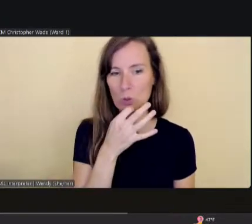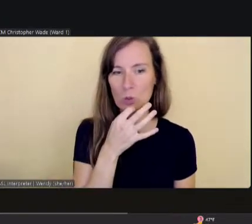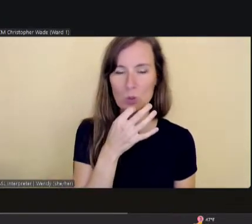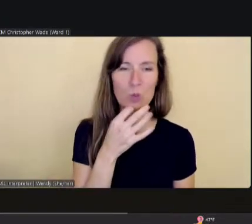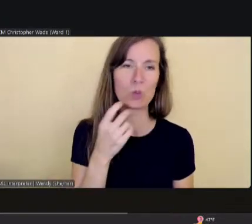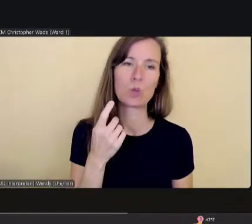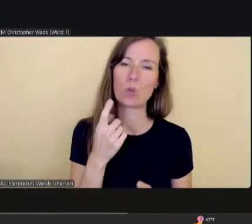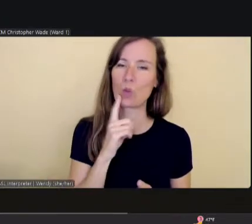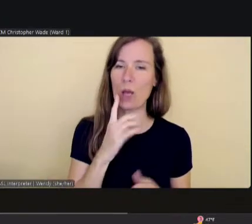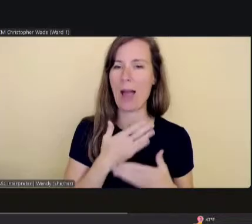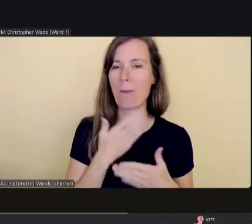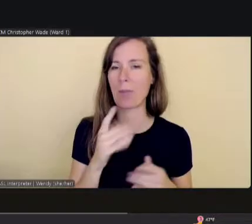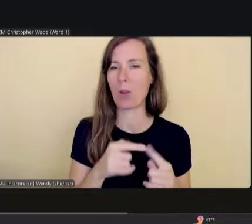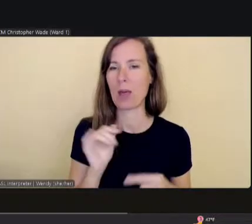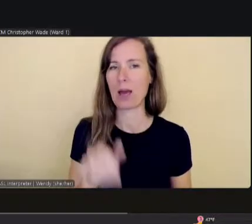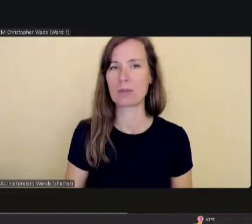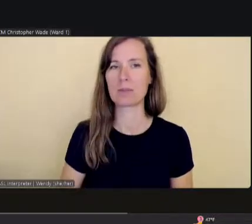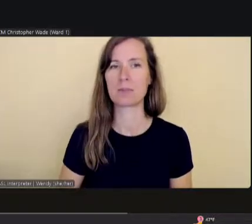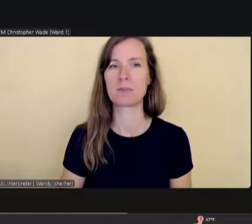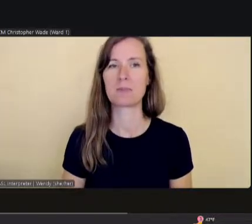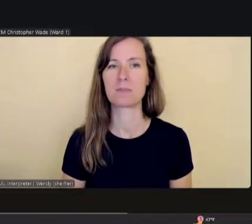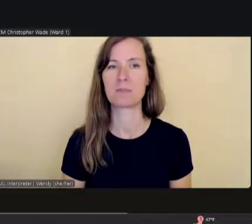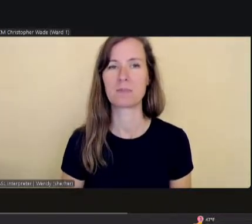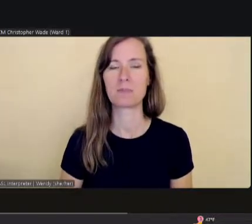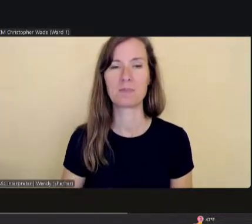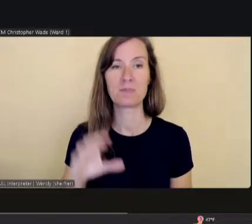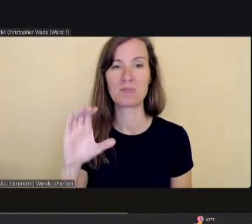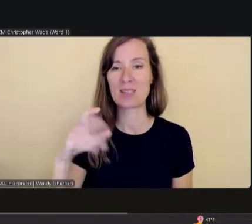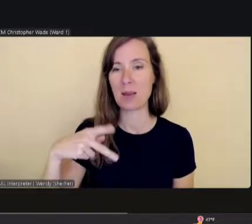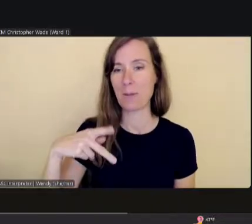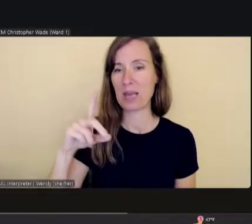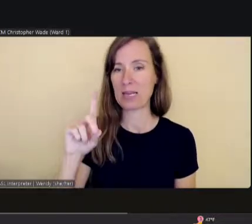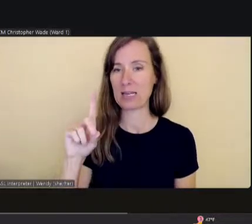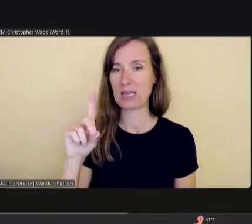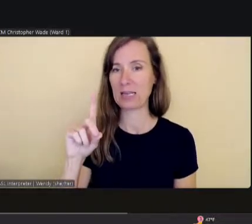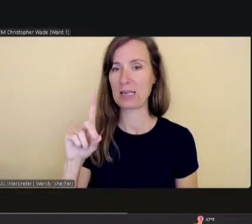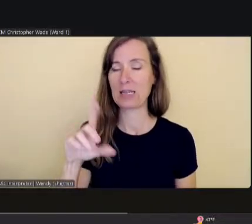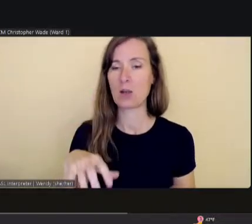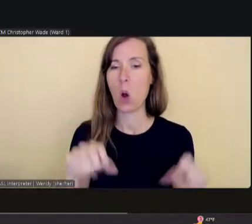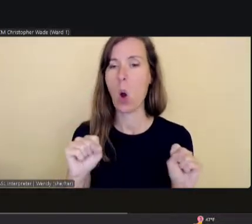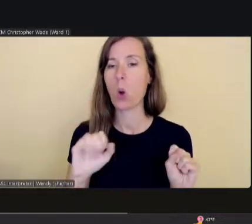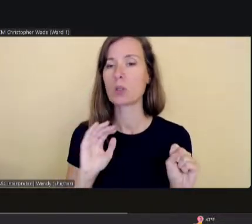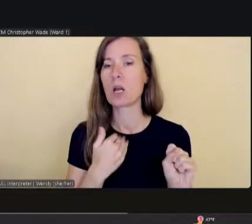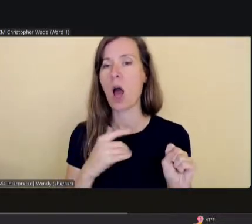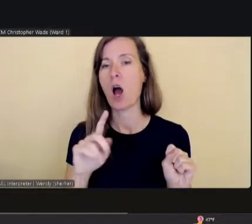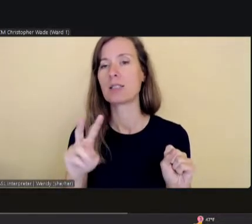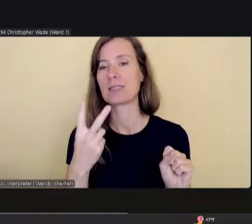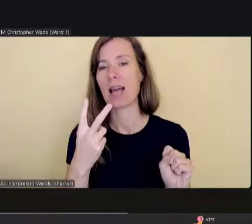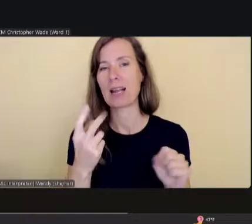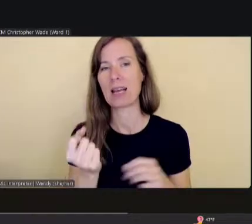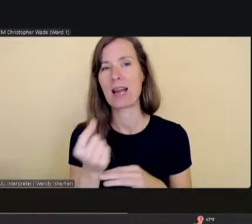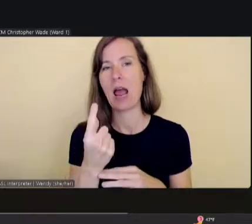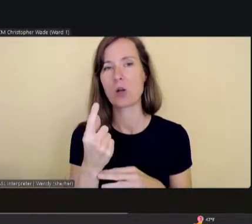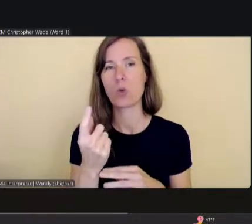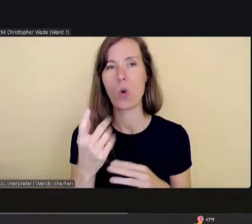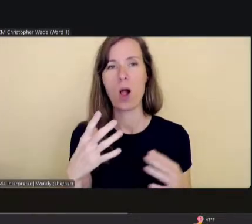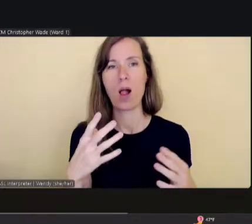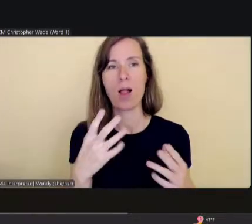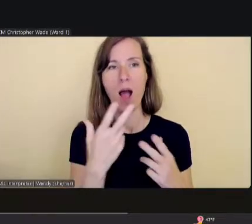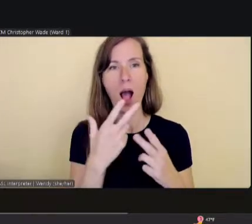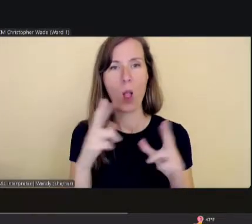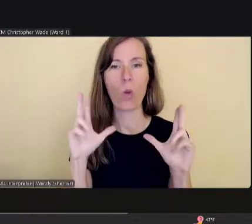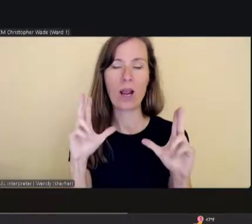that. The CPD hosted our second annual Halloween event over at